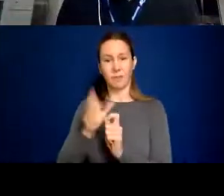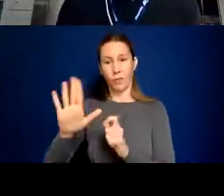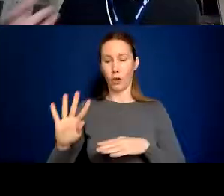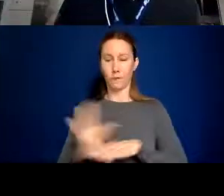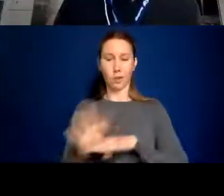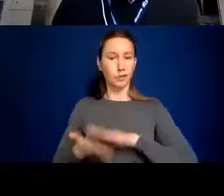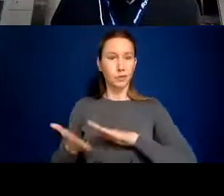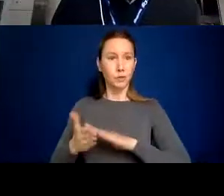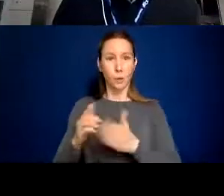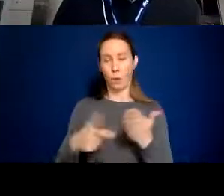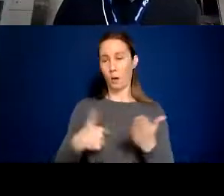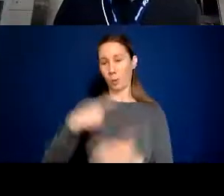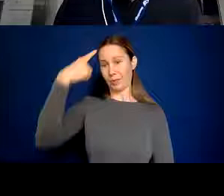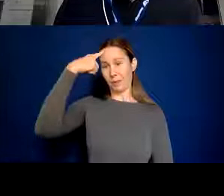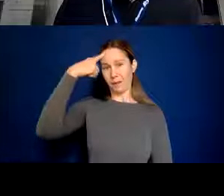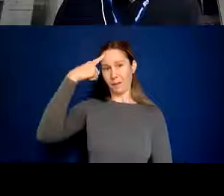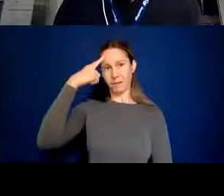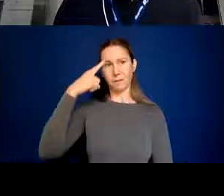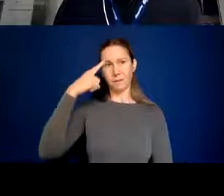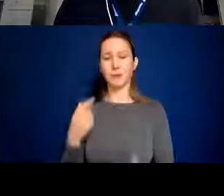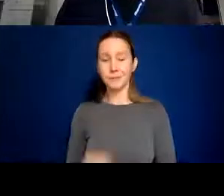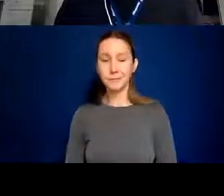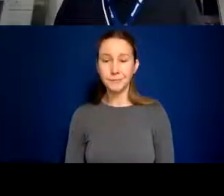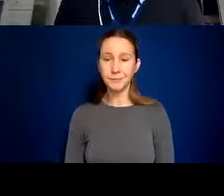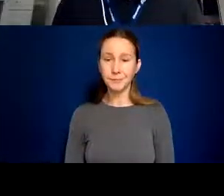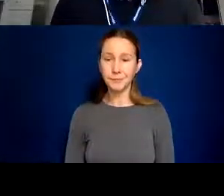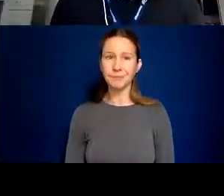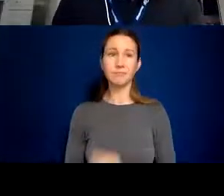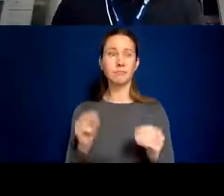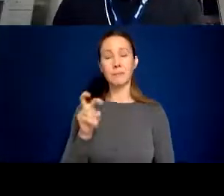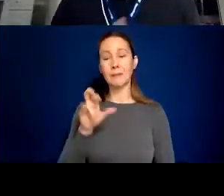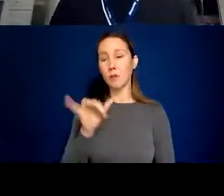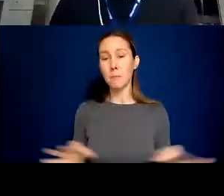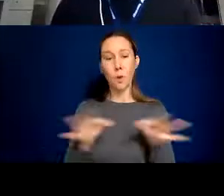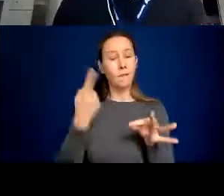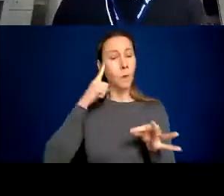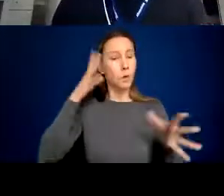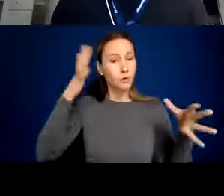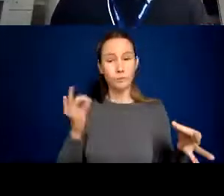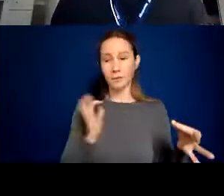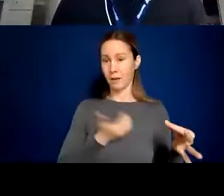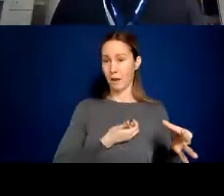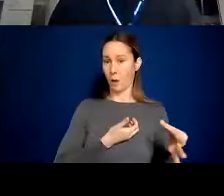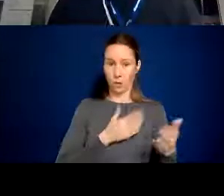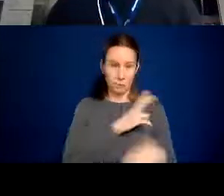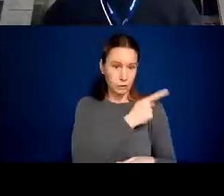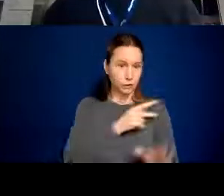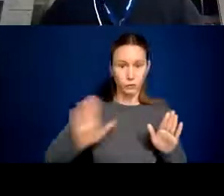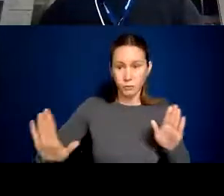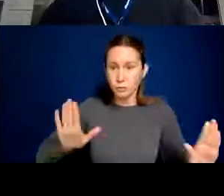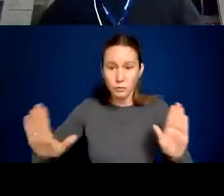in neurology as acute encephalopathy. So it's very important to determine if our patients are going through this. Not